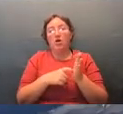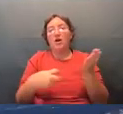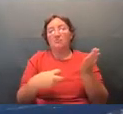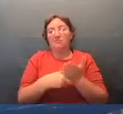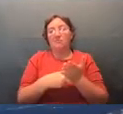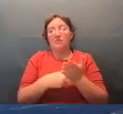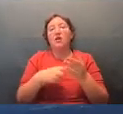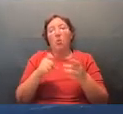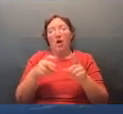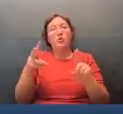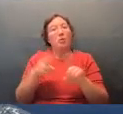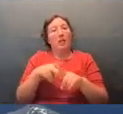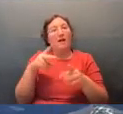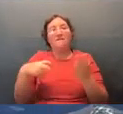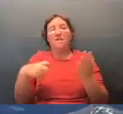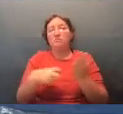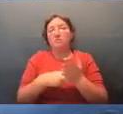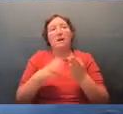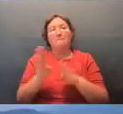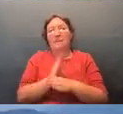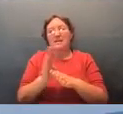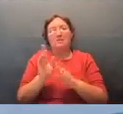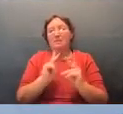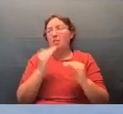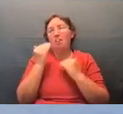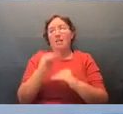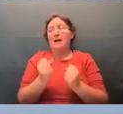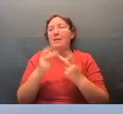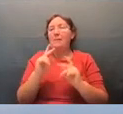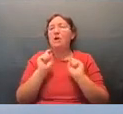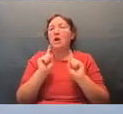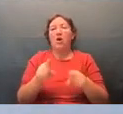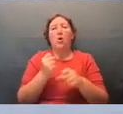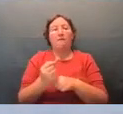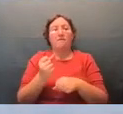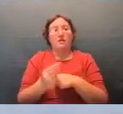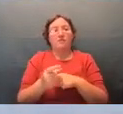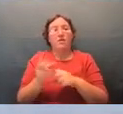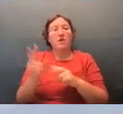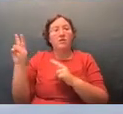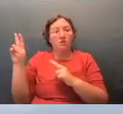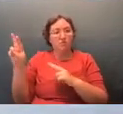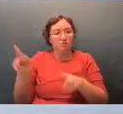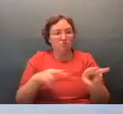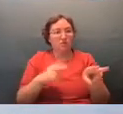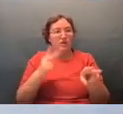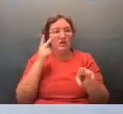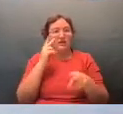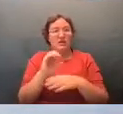This is a really busy hike, and we're going to pan over here to look down onto the